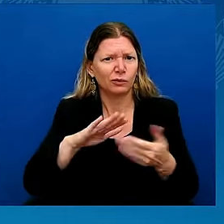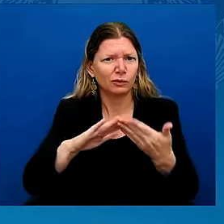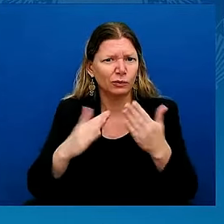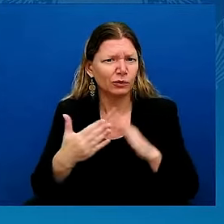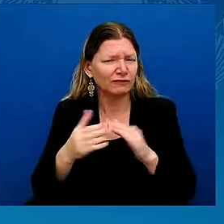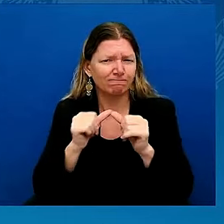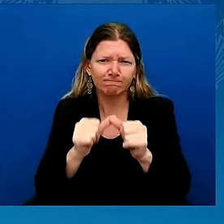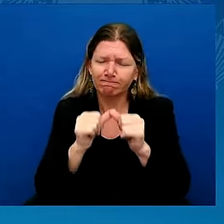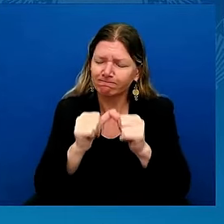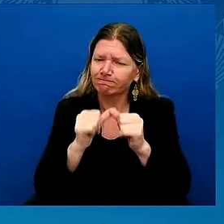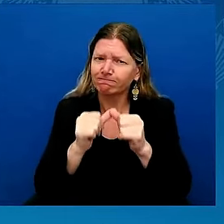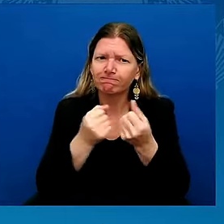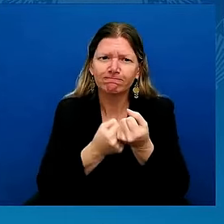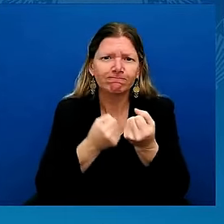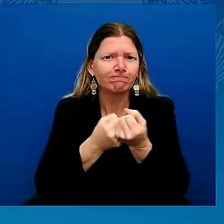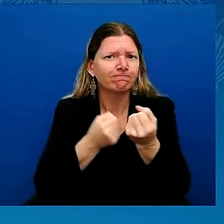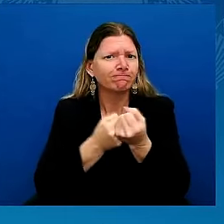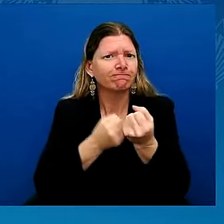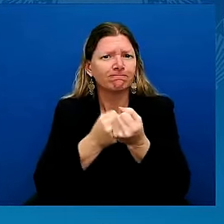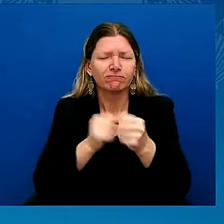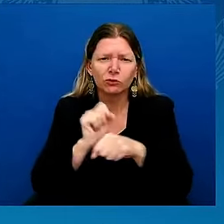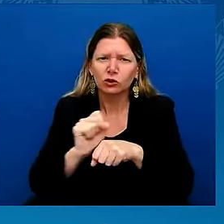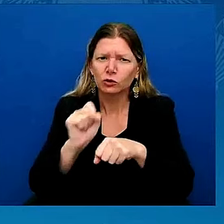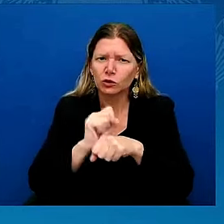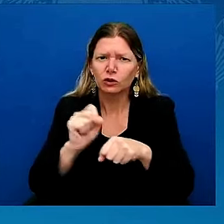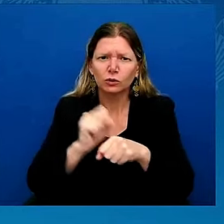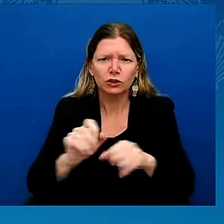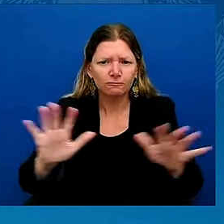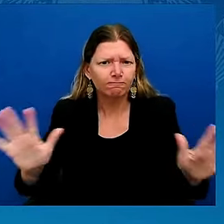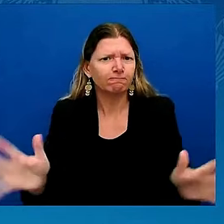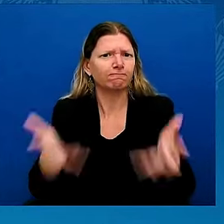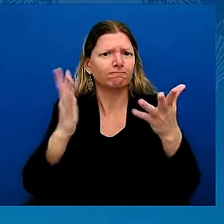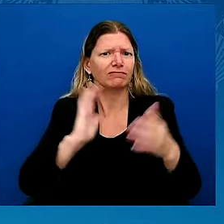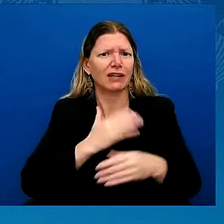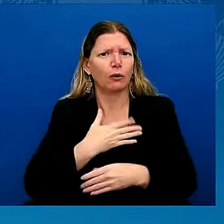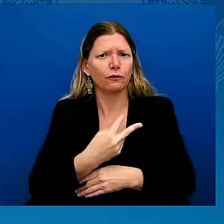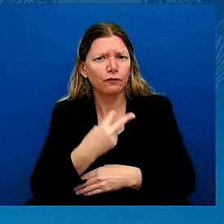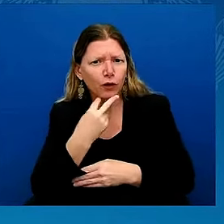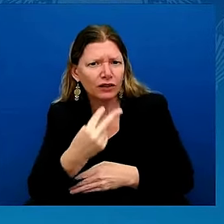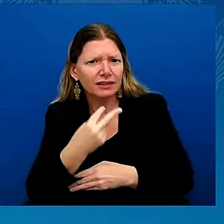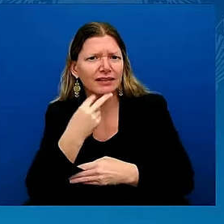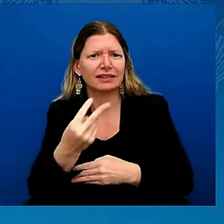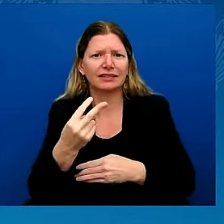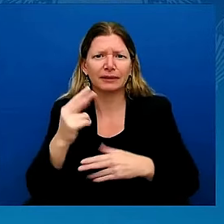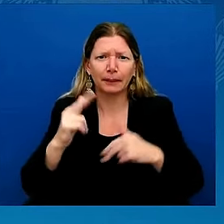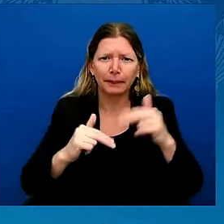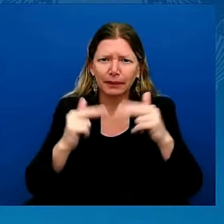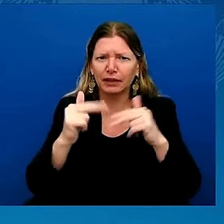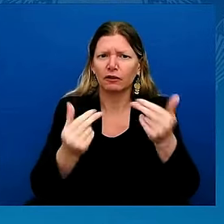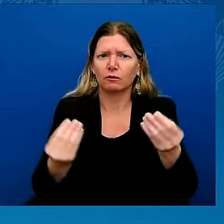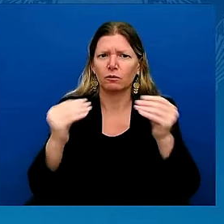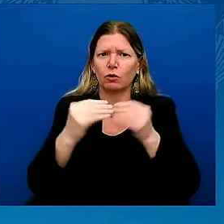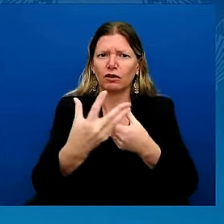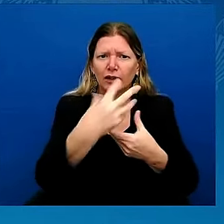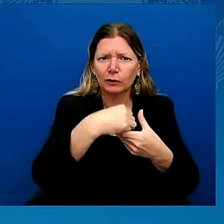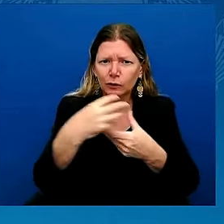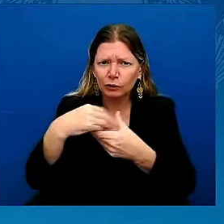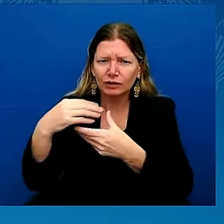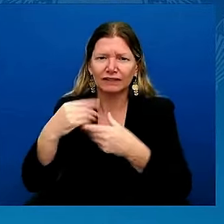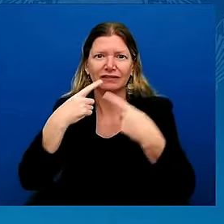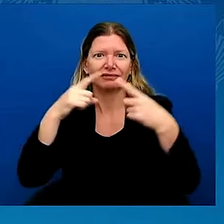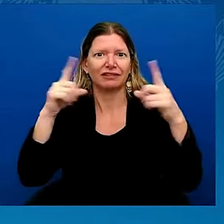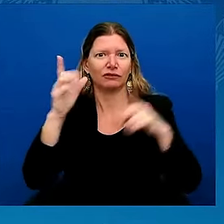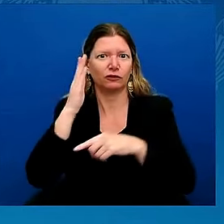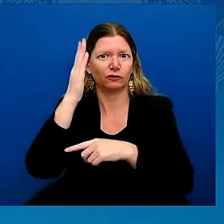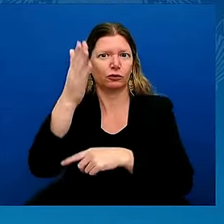our voices and build a more inclusive and prosperous future for Latinos and all Americans.